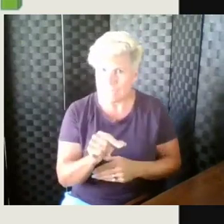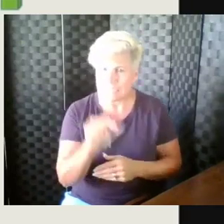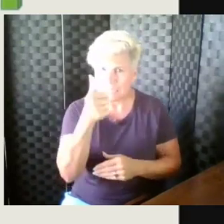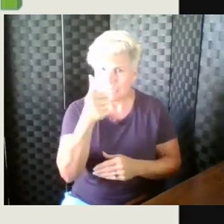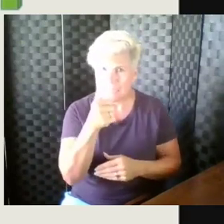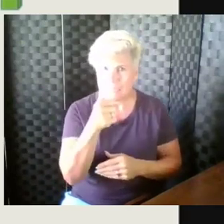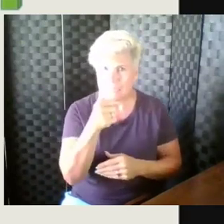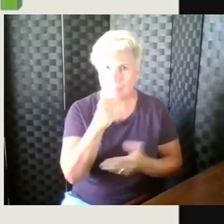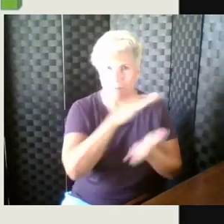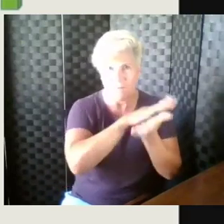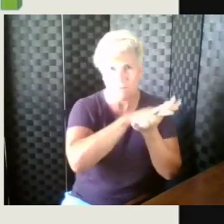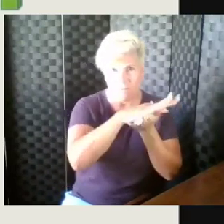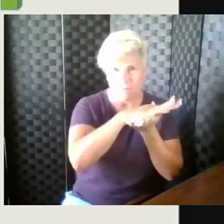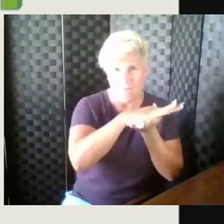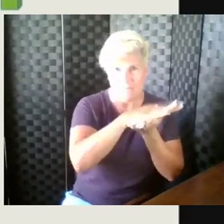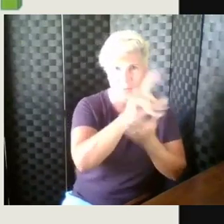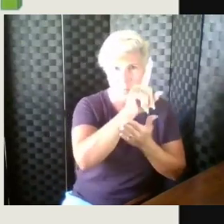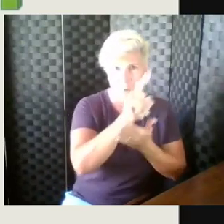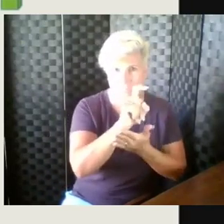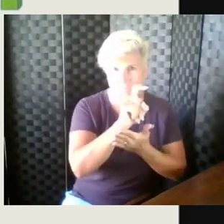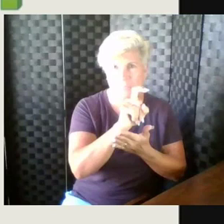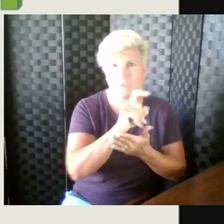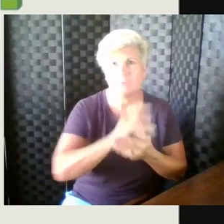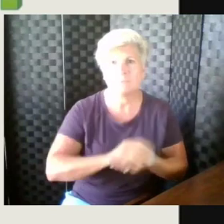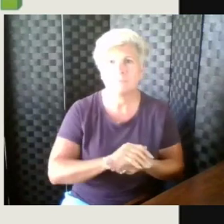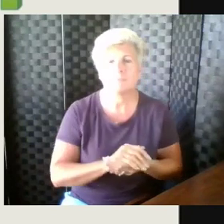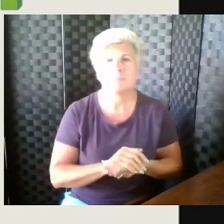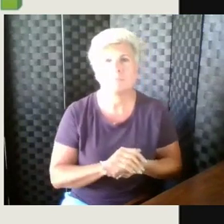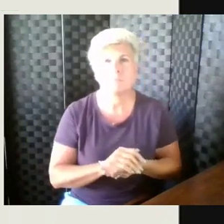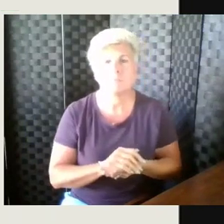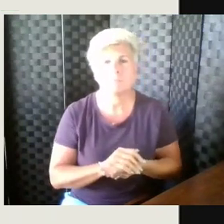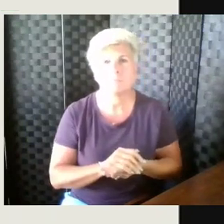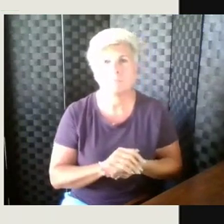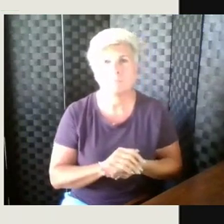as 10, and 100 flat counts as 100.